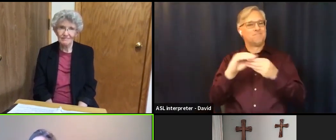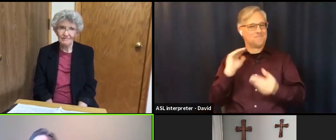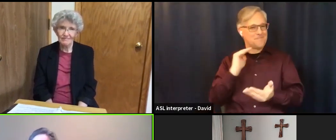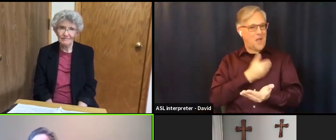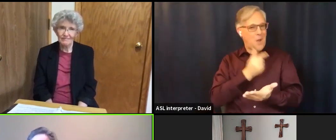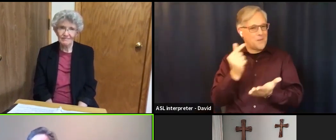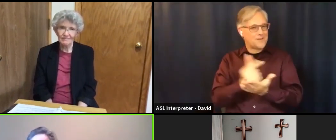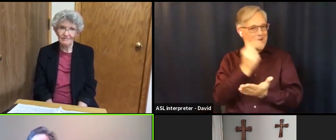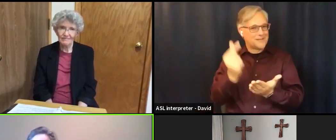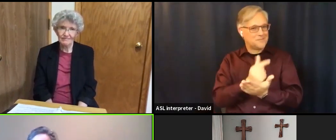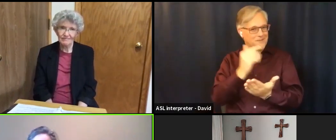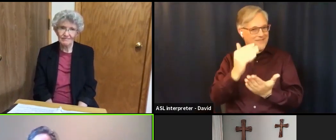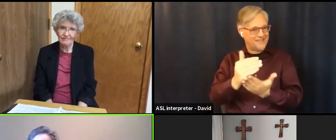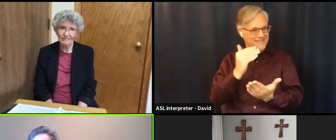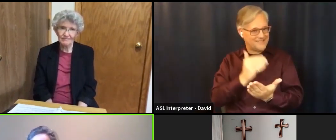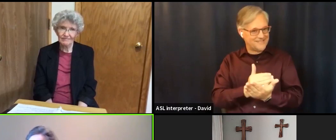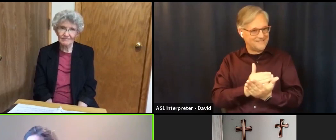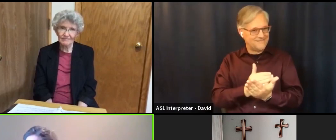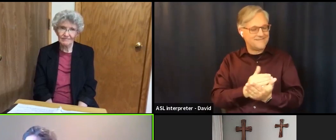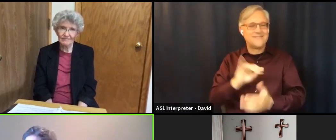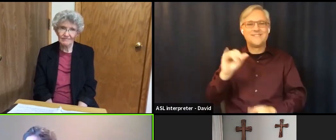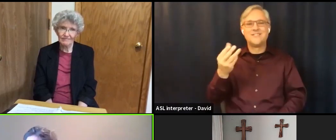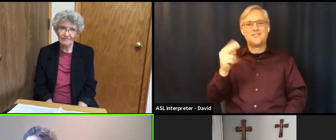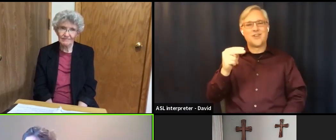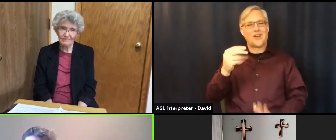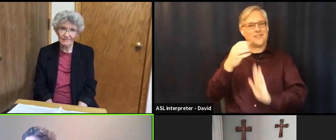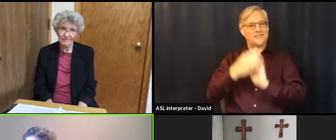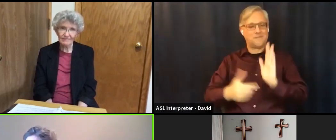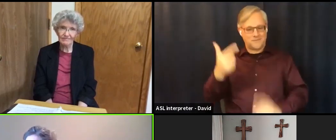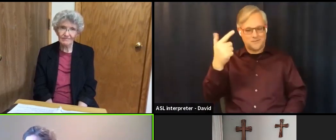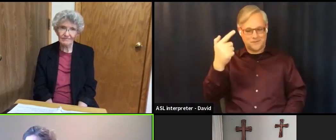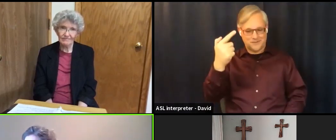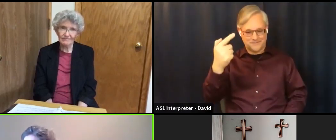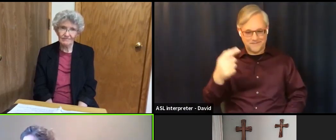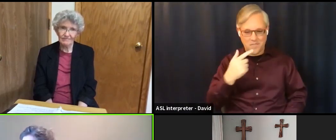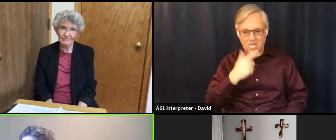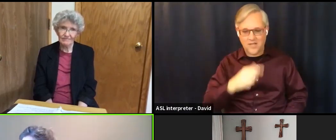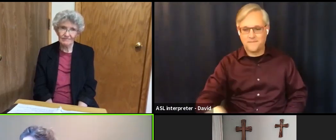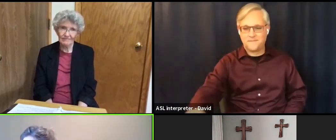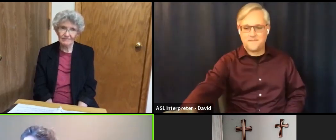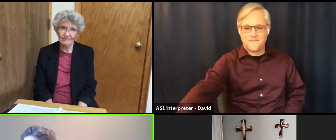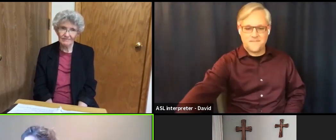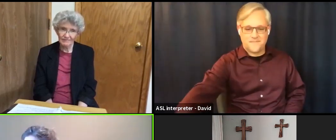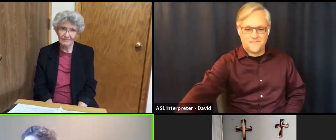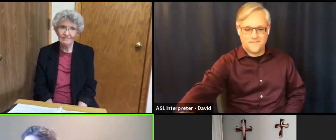from John chapter 21.